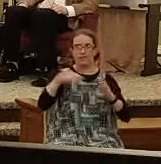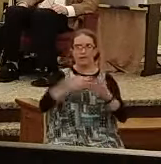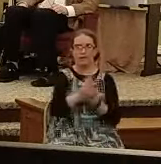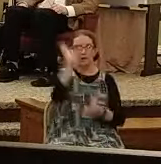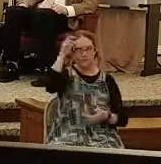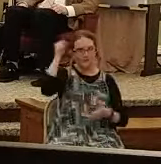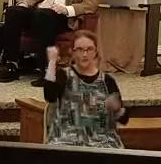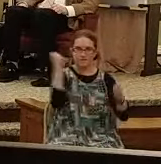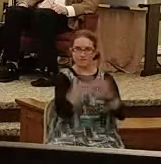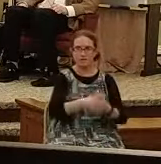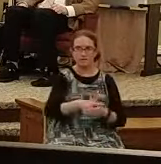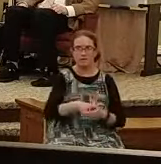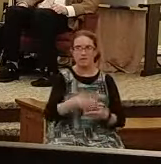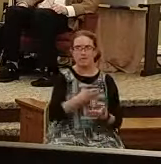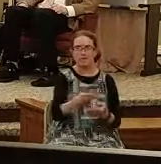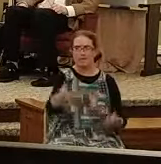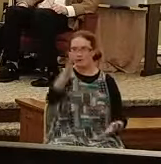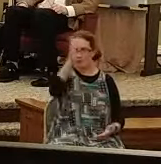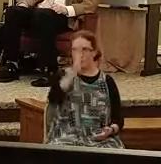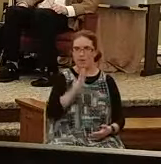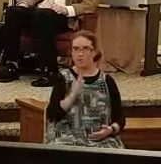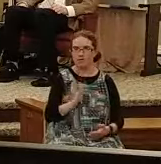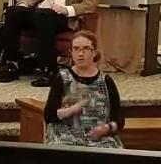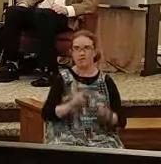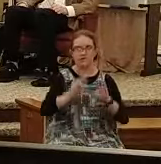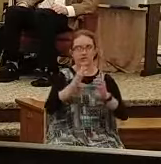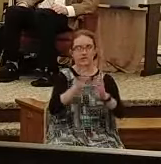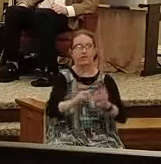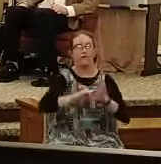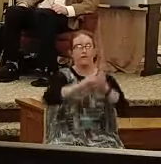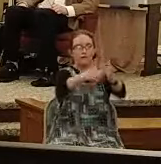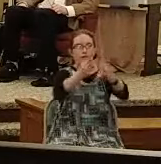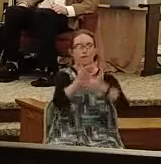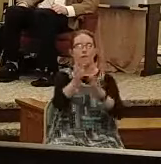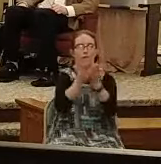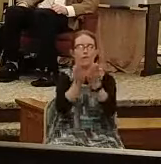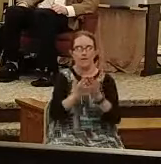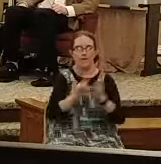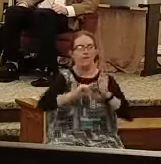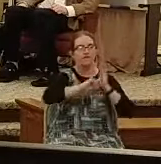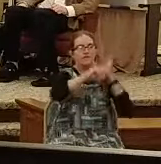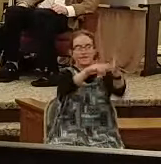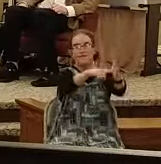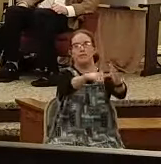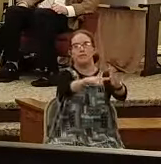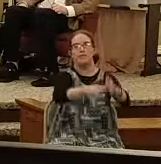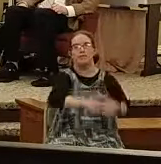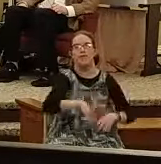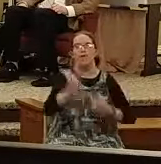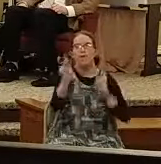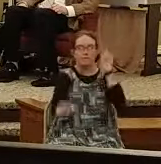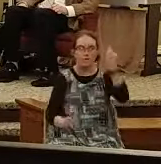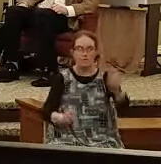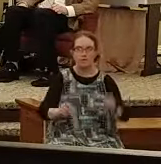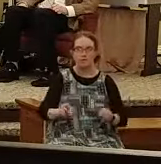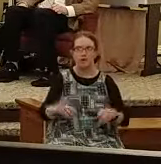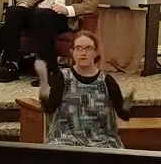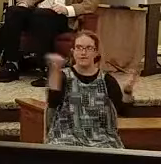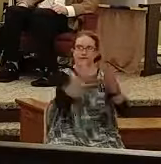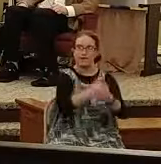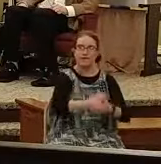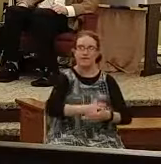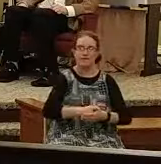But the deal was, God was just setting up examples. All through the Bible, there's examples, amen, of people that are being